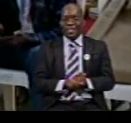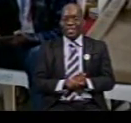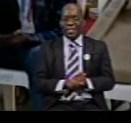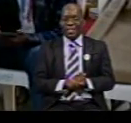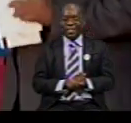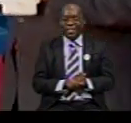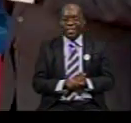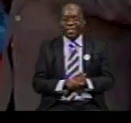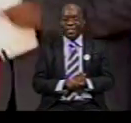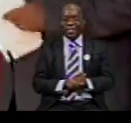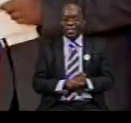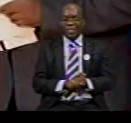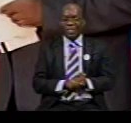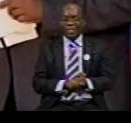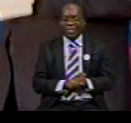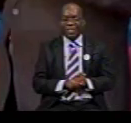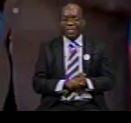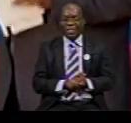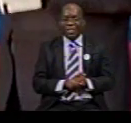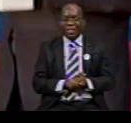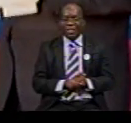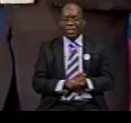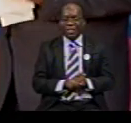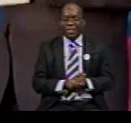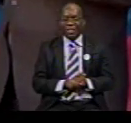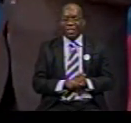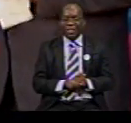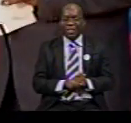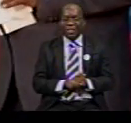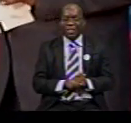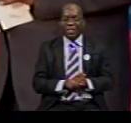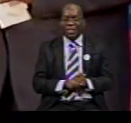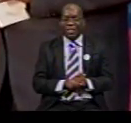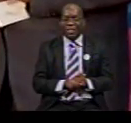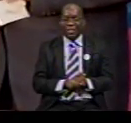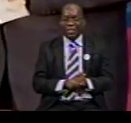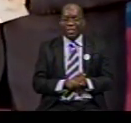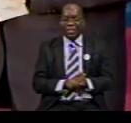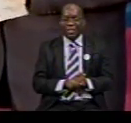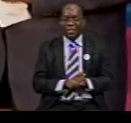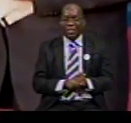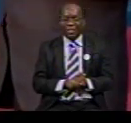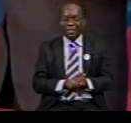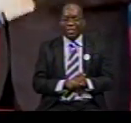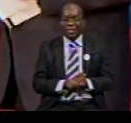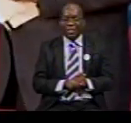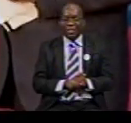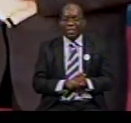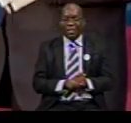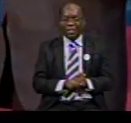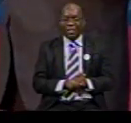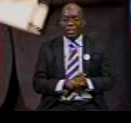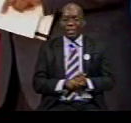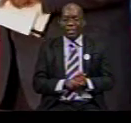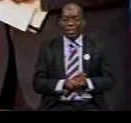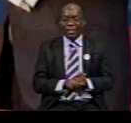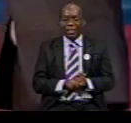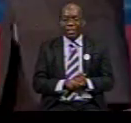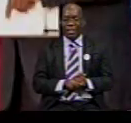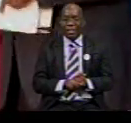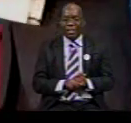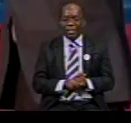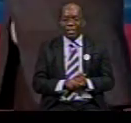very bad cough. But last night, immediately after the prayers, the Lord caused her to cough